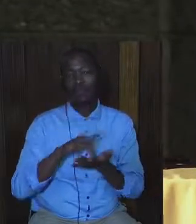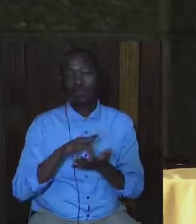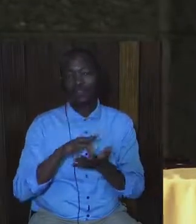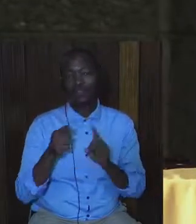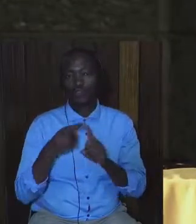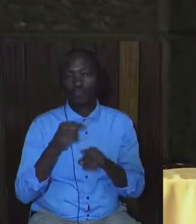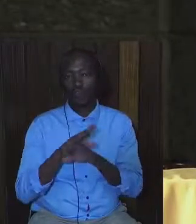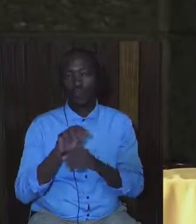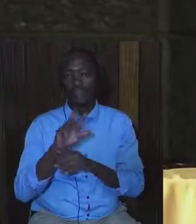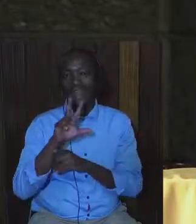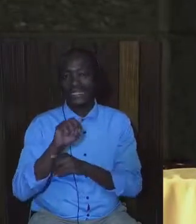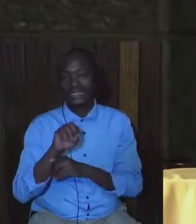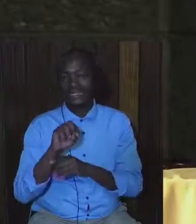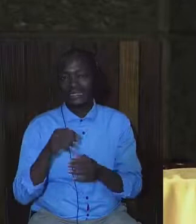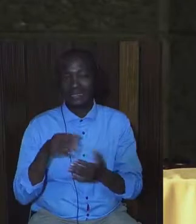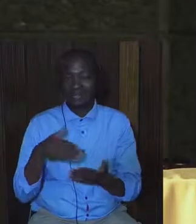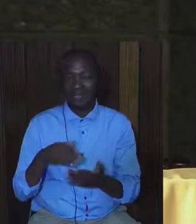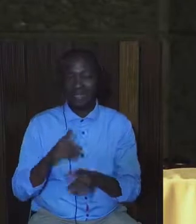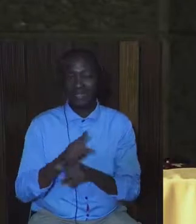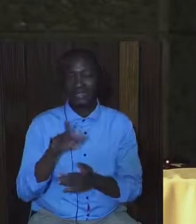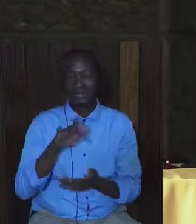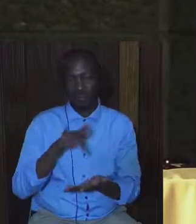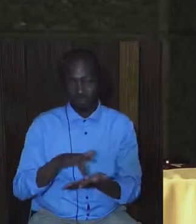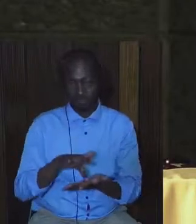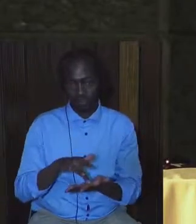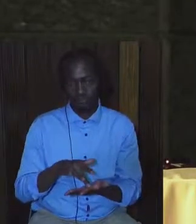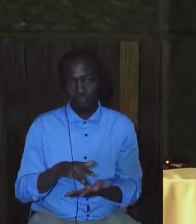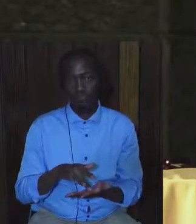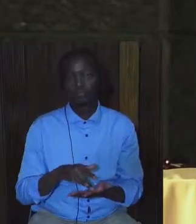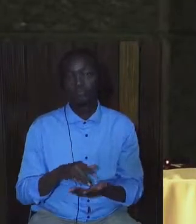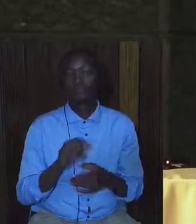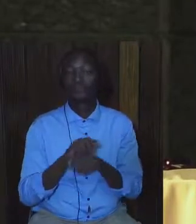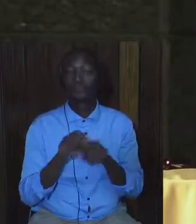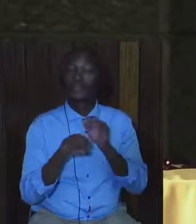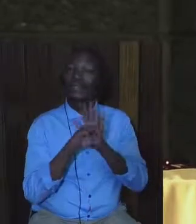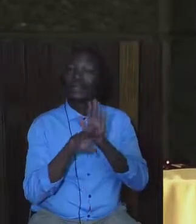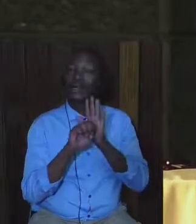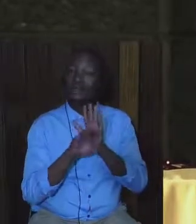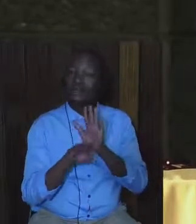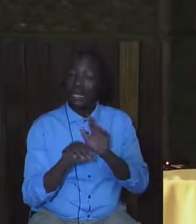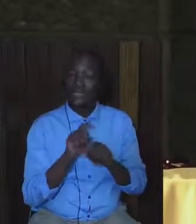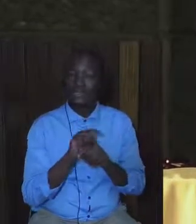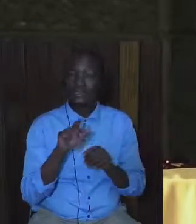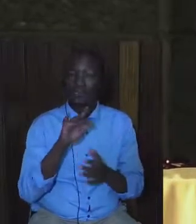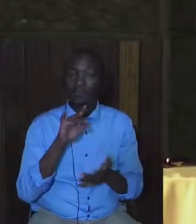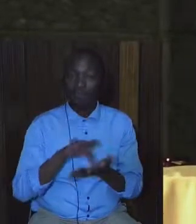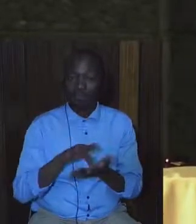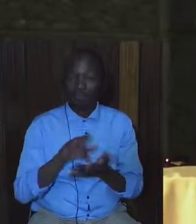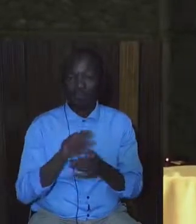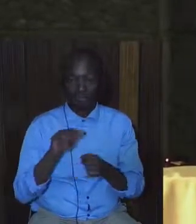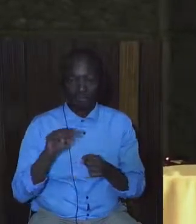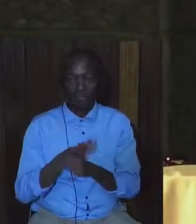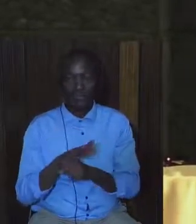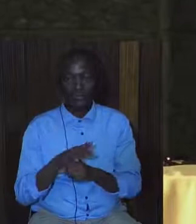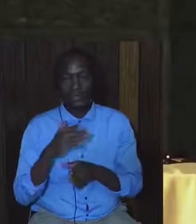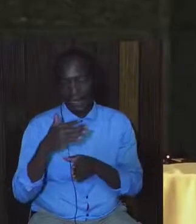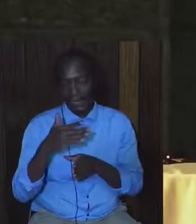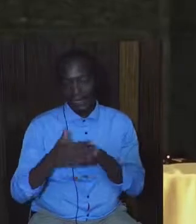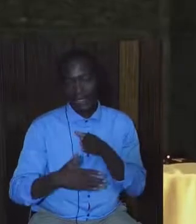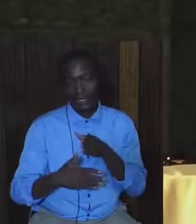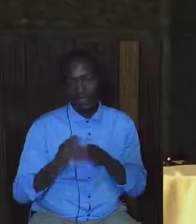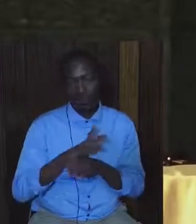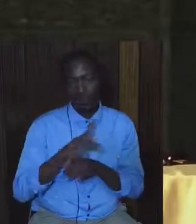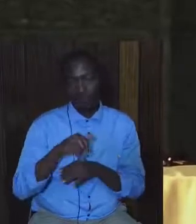80 vacant posts, and the advertised posts would be filled by end